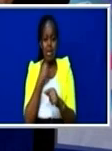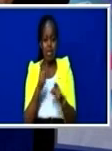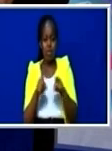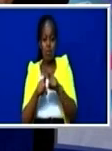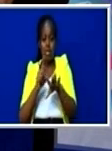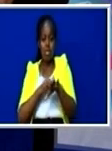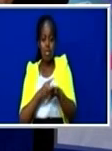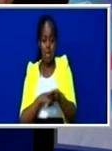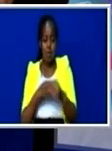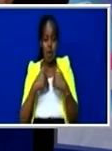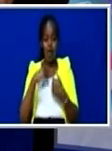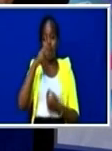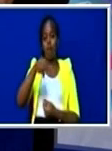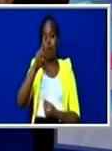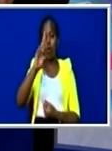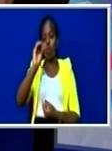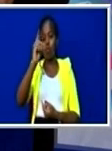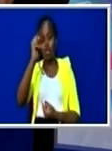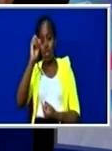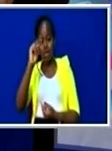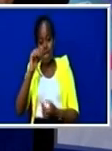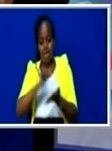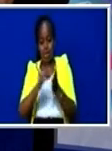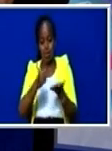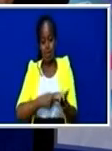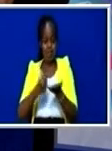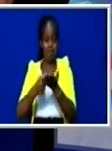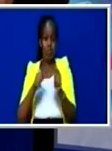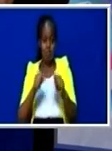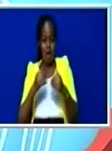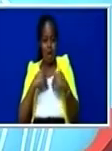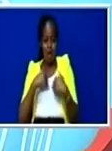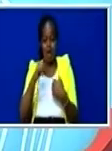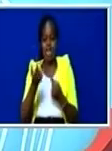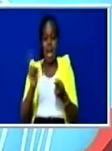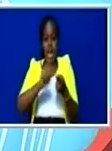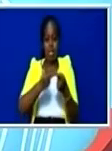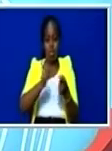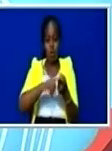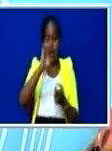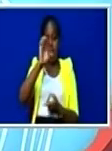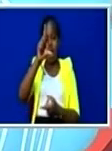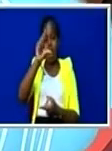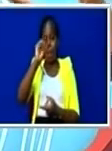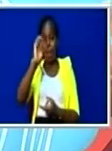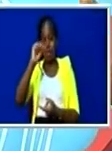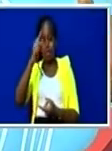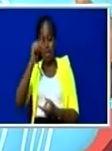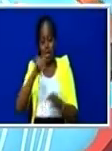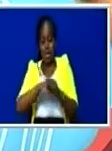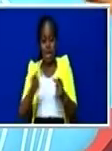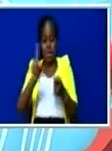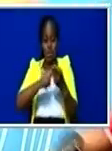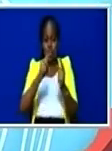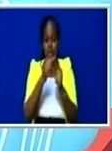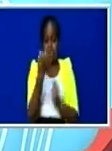when it comes to proteins that we are discussing today, they have other additional elements. They In have addition to the 3 in ones